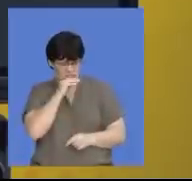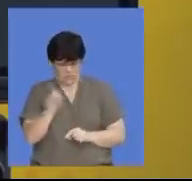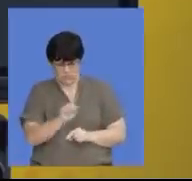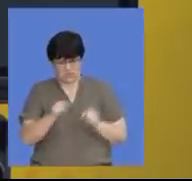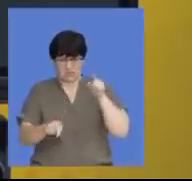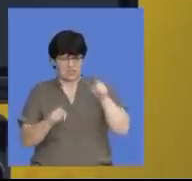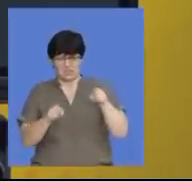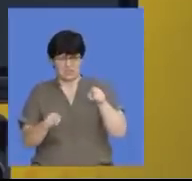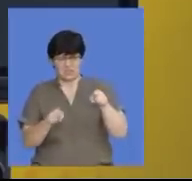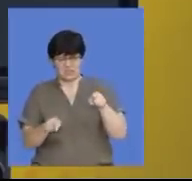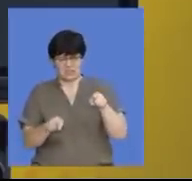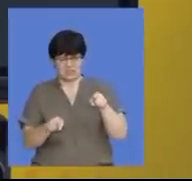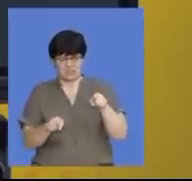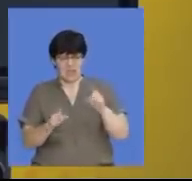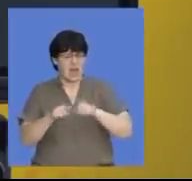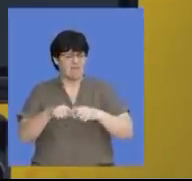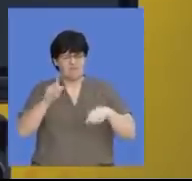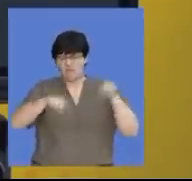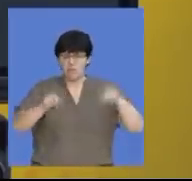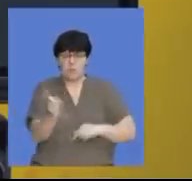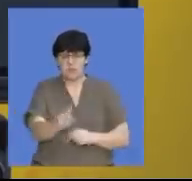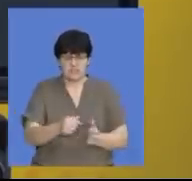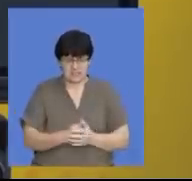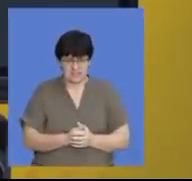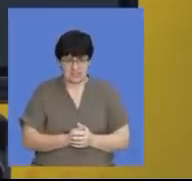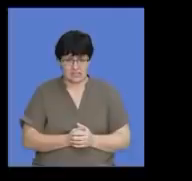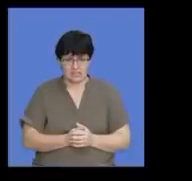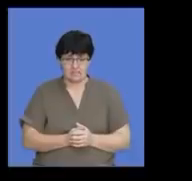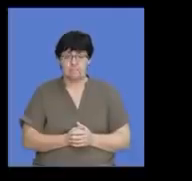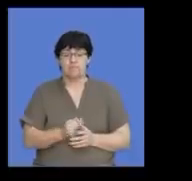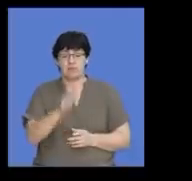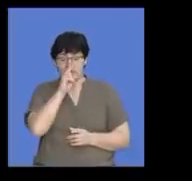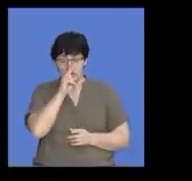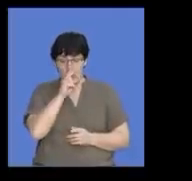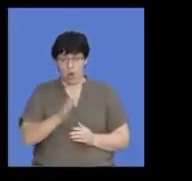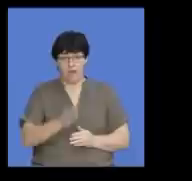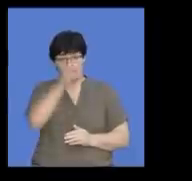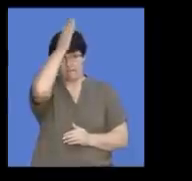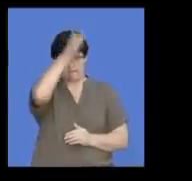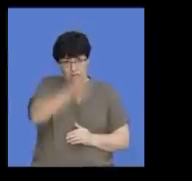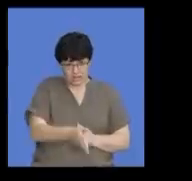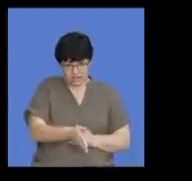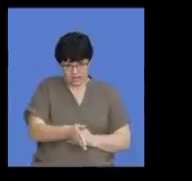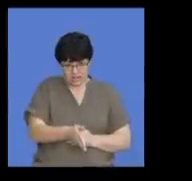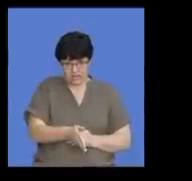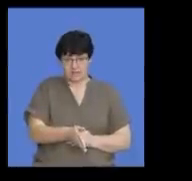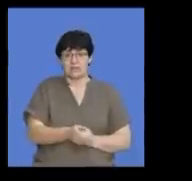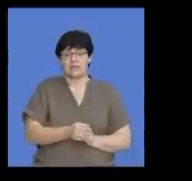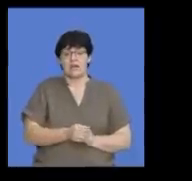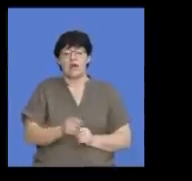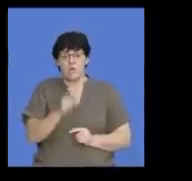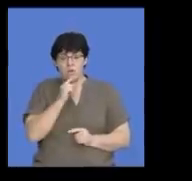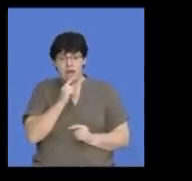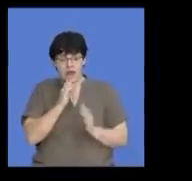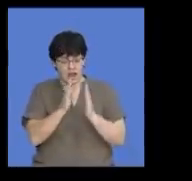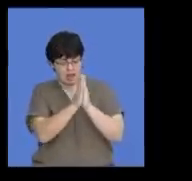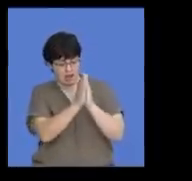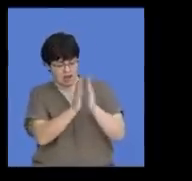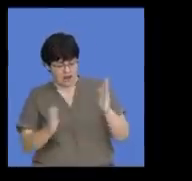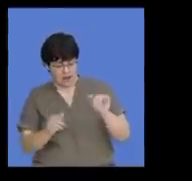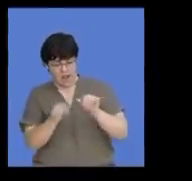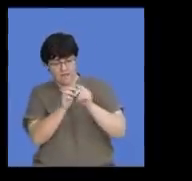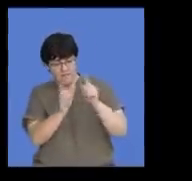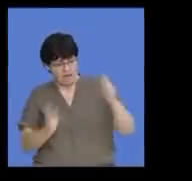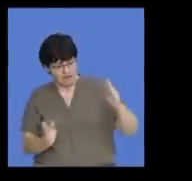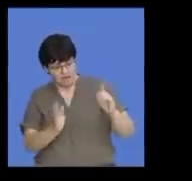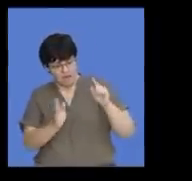these? What are these variables? So, when it comes to the vertical interval, we are talking to the distance